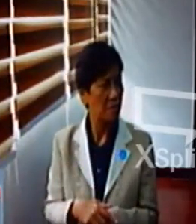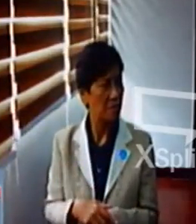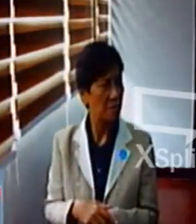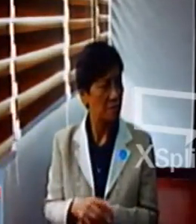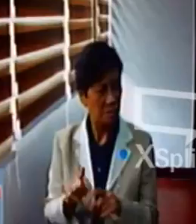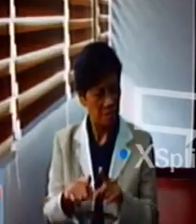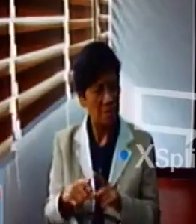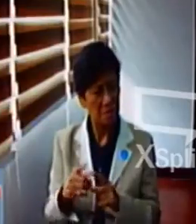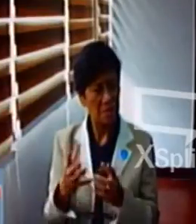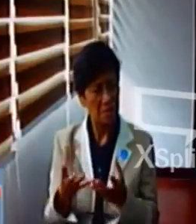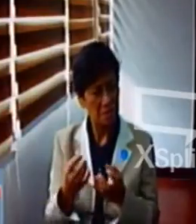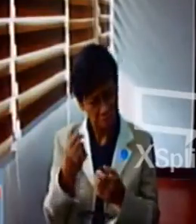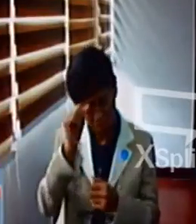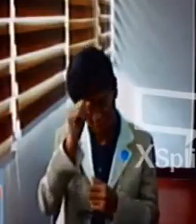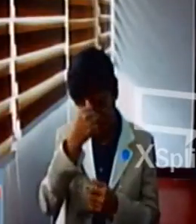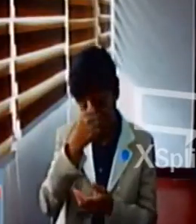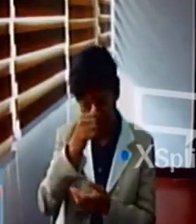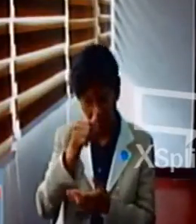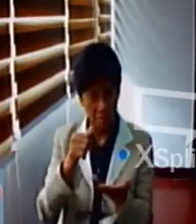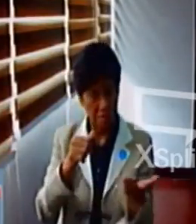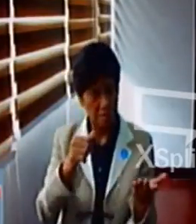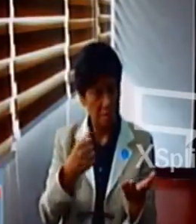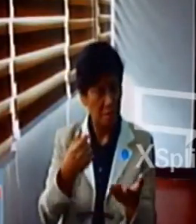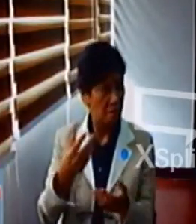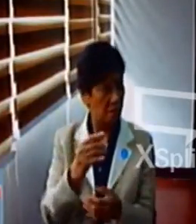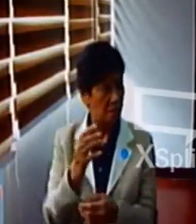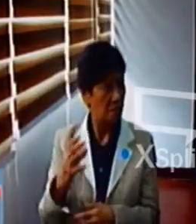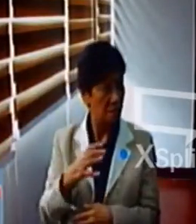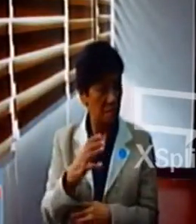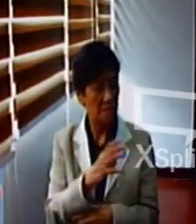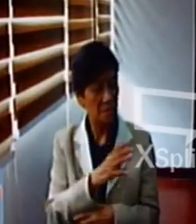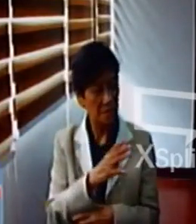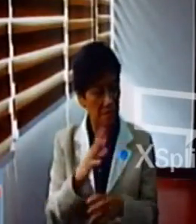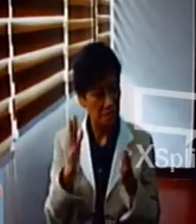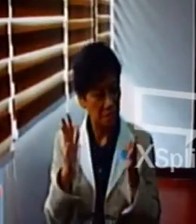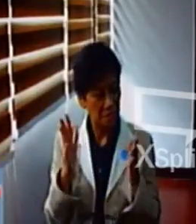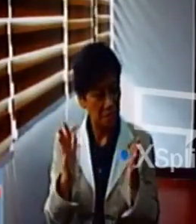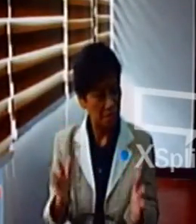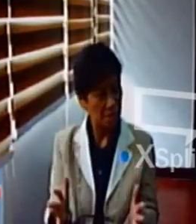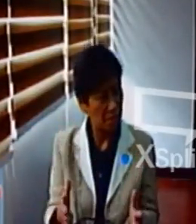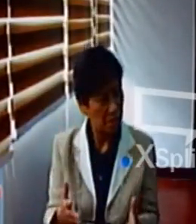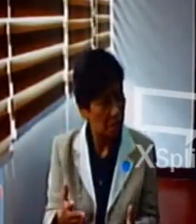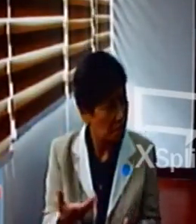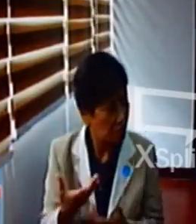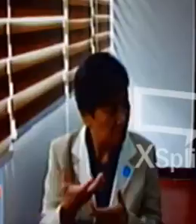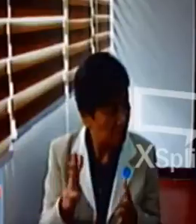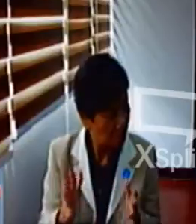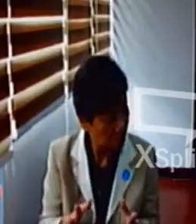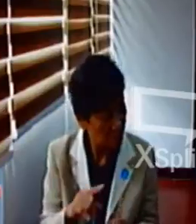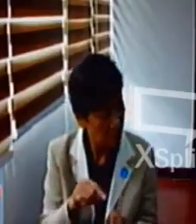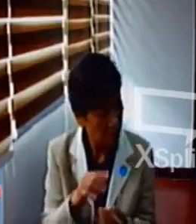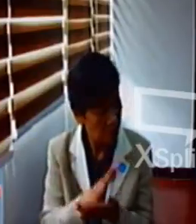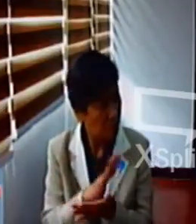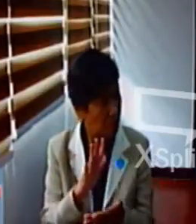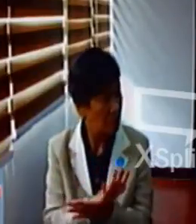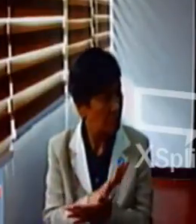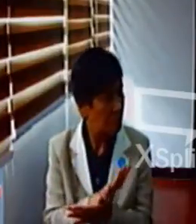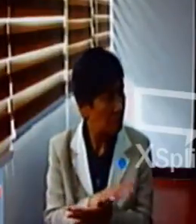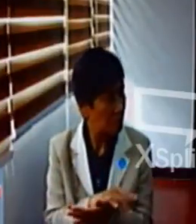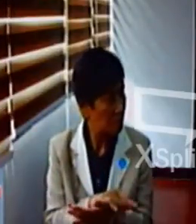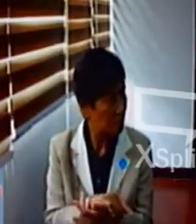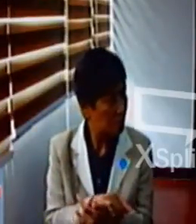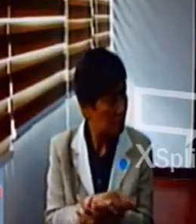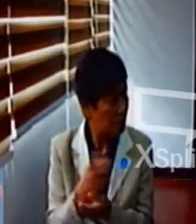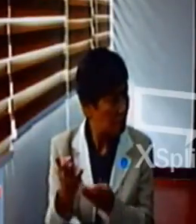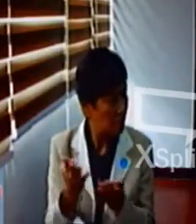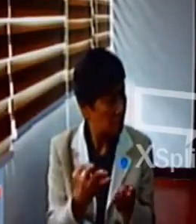we would like to remind you and the council to, when the paper that was adverted to earlier is